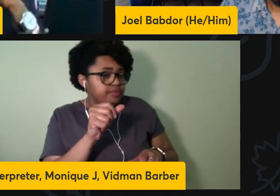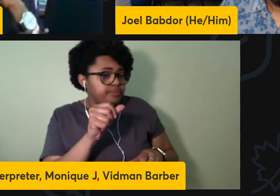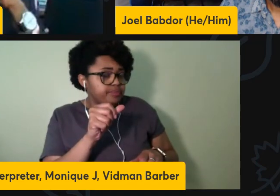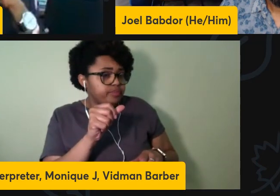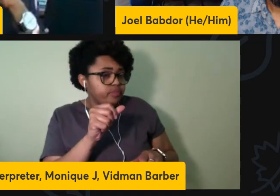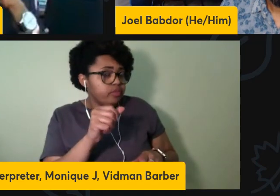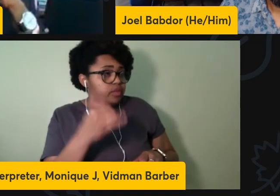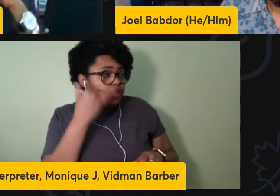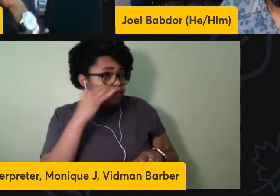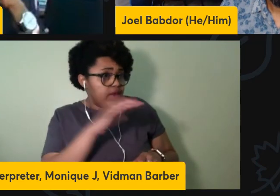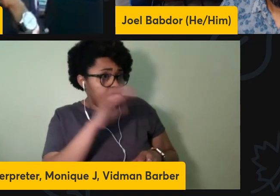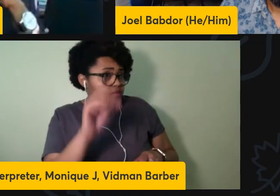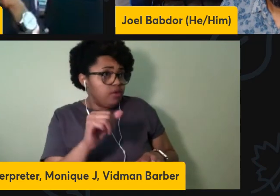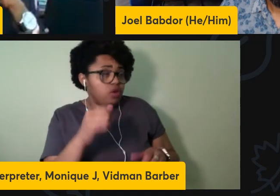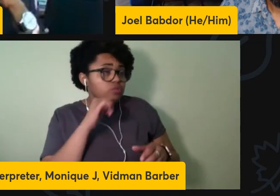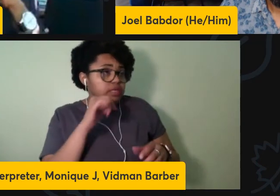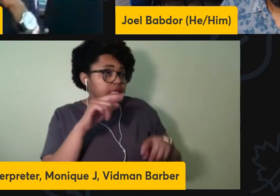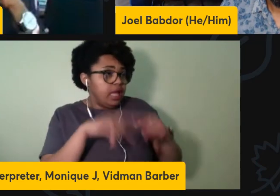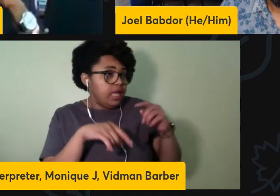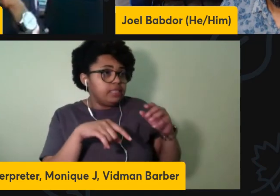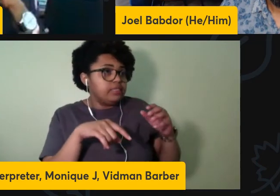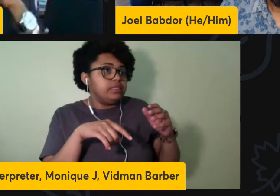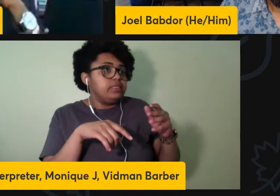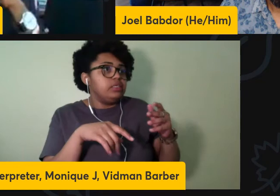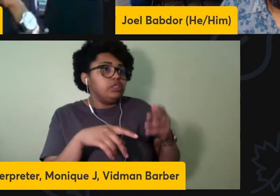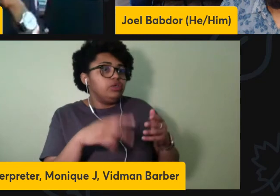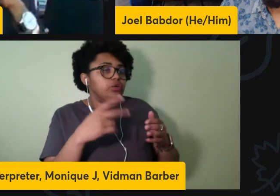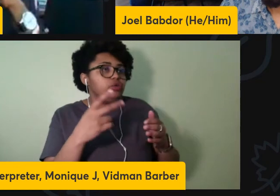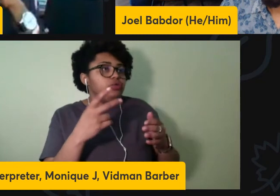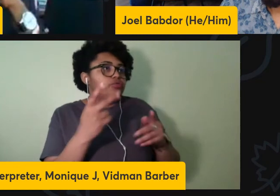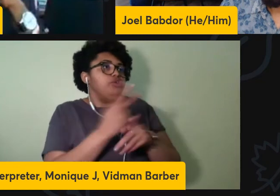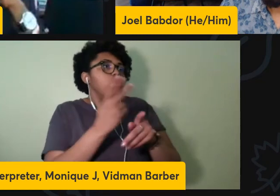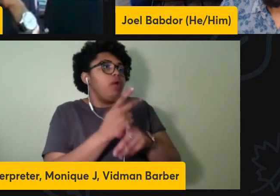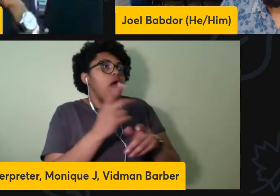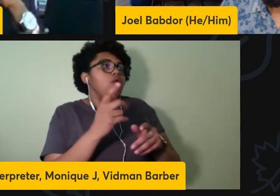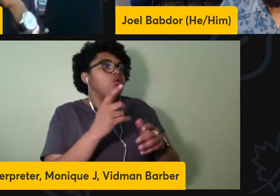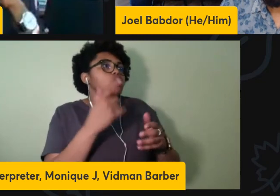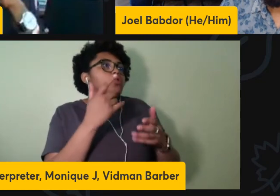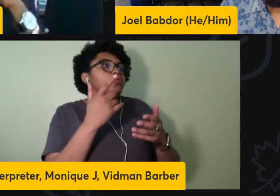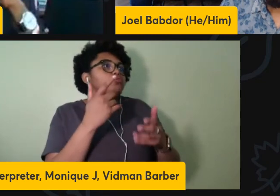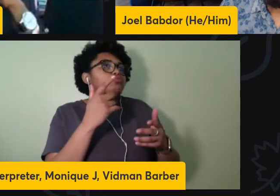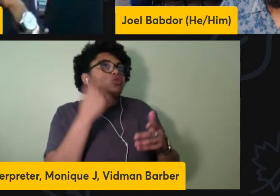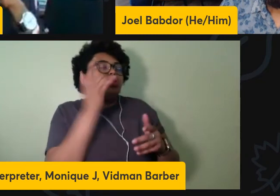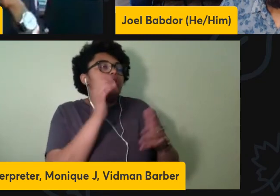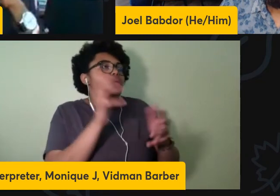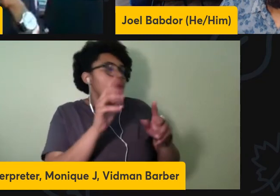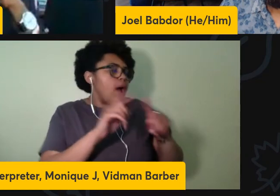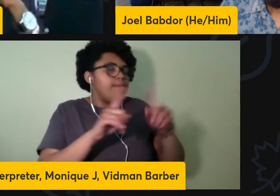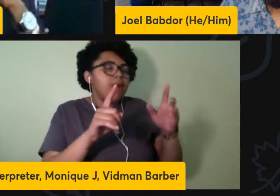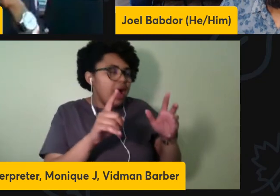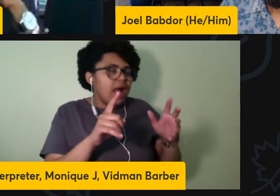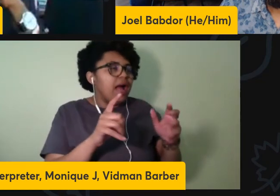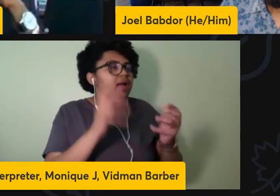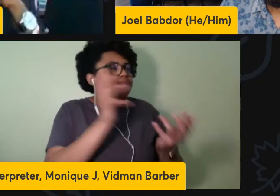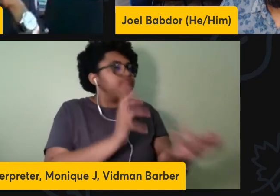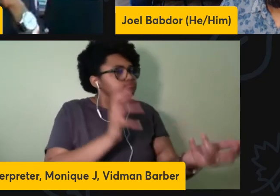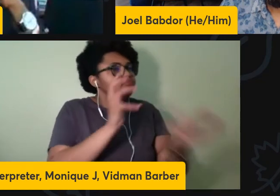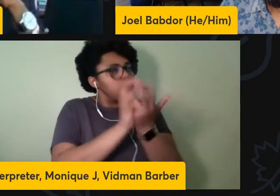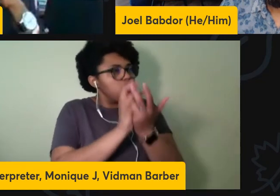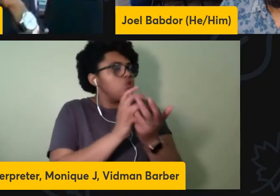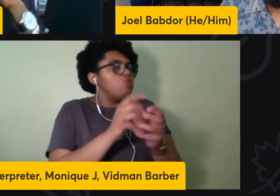solve our problem by ourselves. Though we may need helping hand from them, but not totally depending on them before we solve the